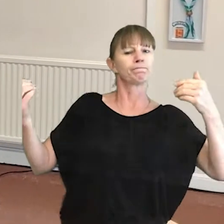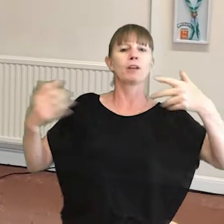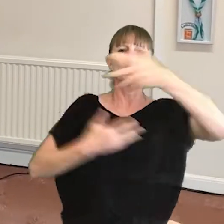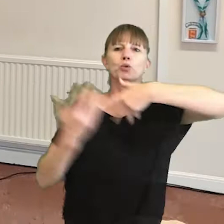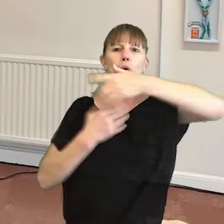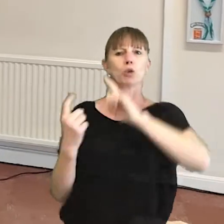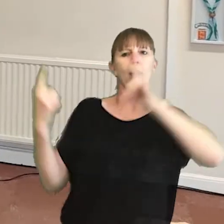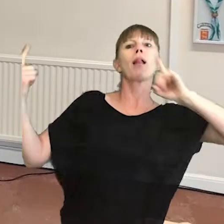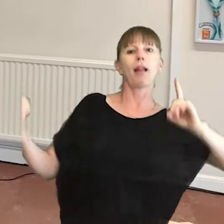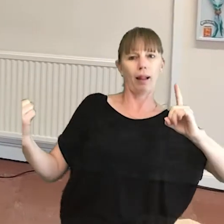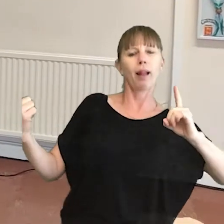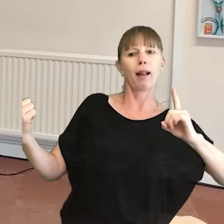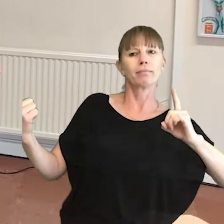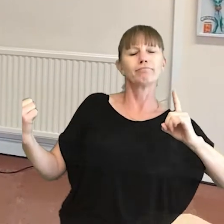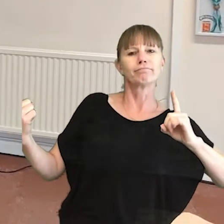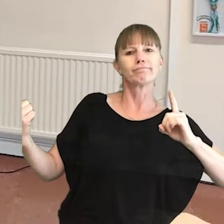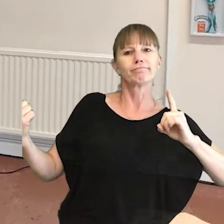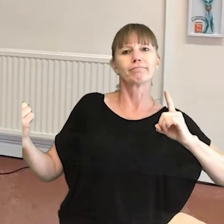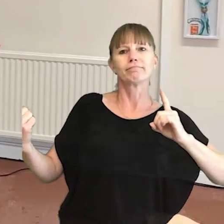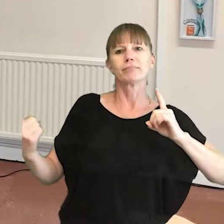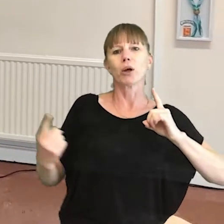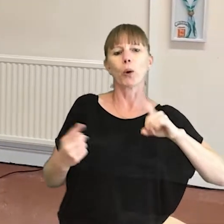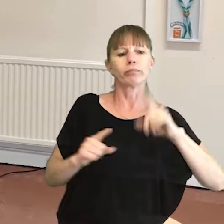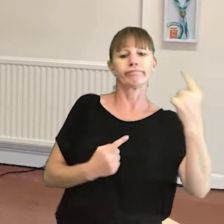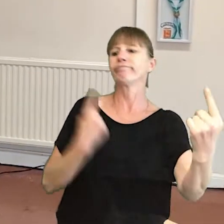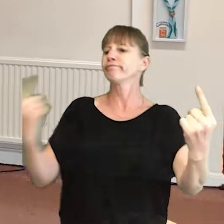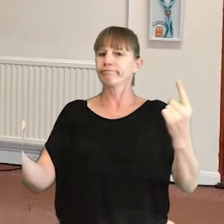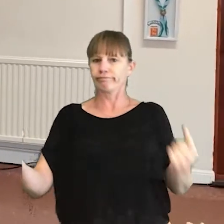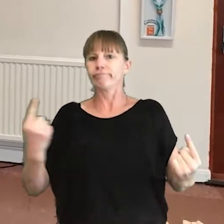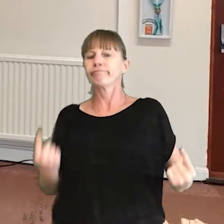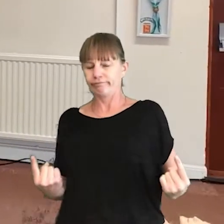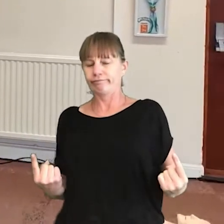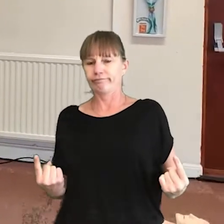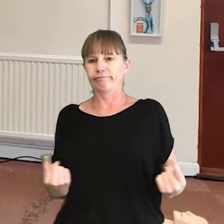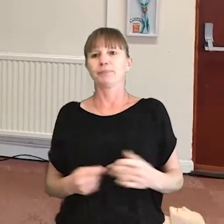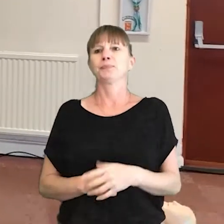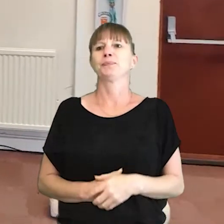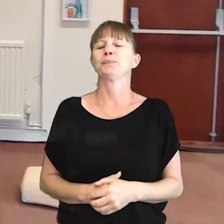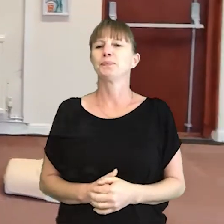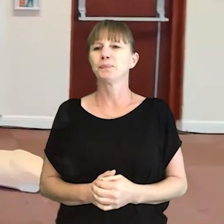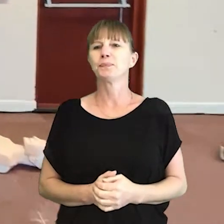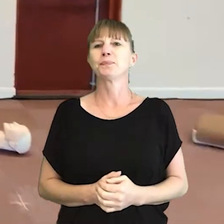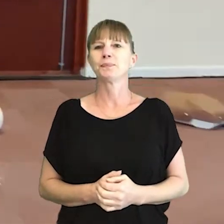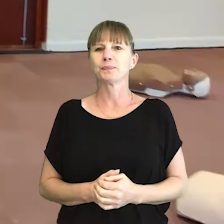social distancing, so if you can come and take the mannequin in the first corner first, please.